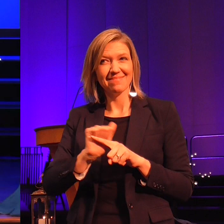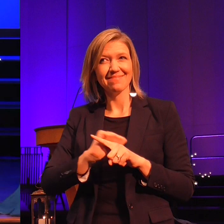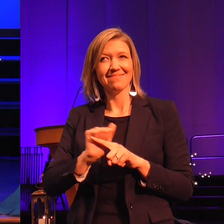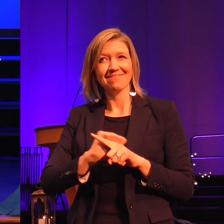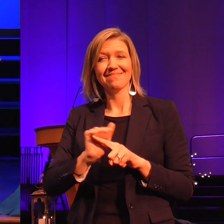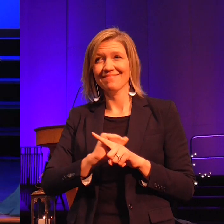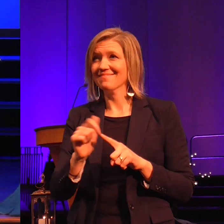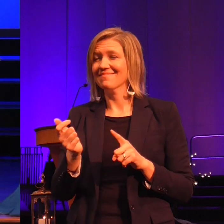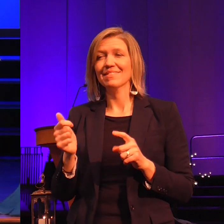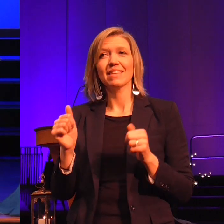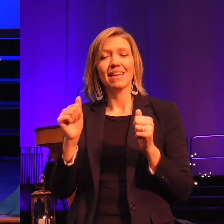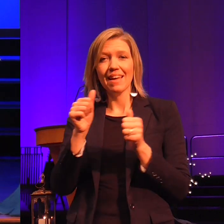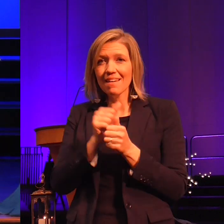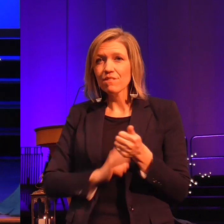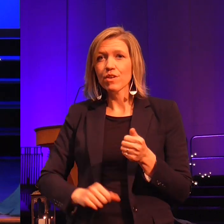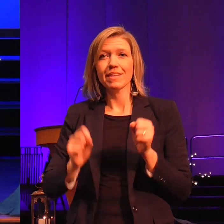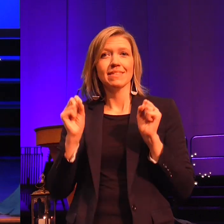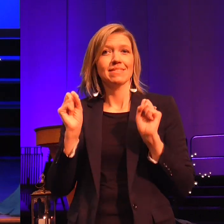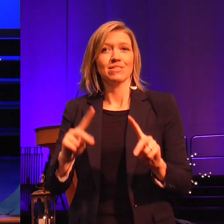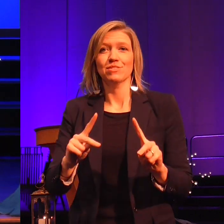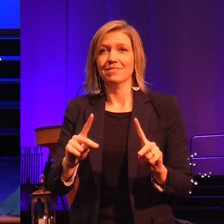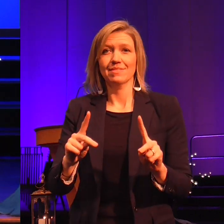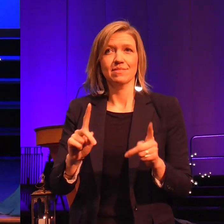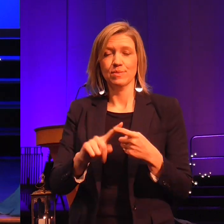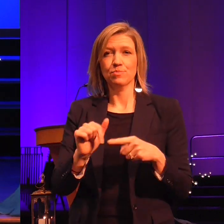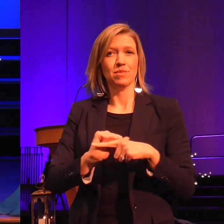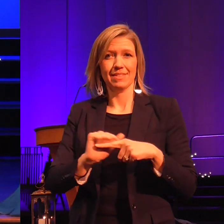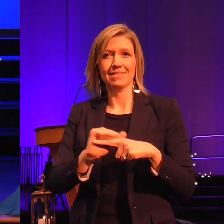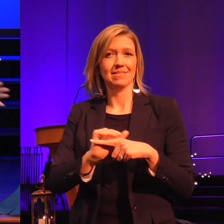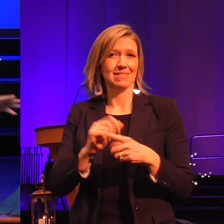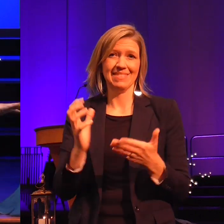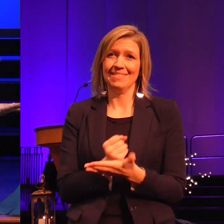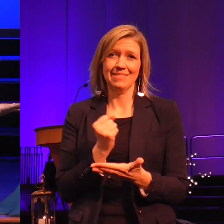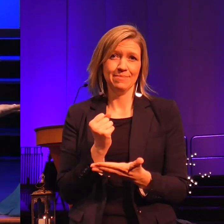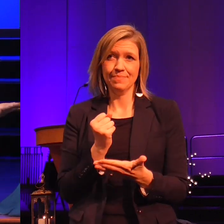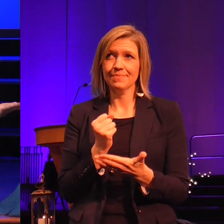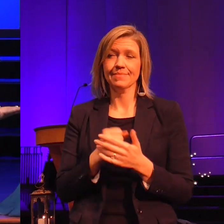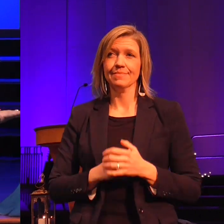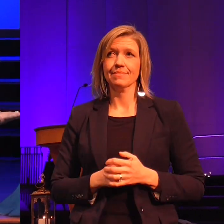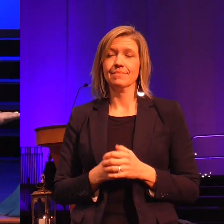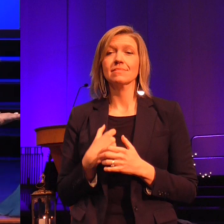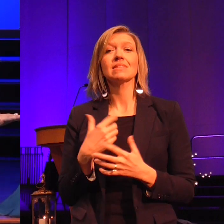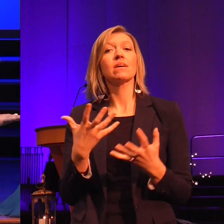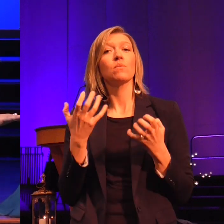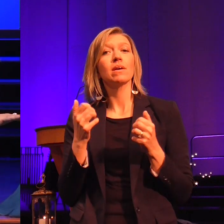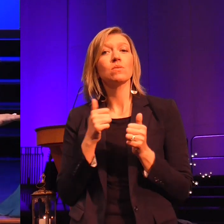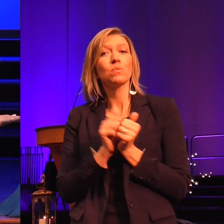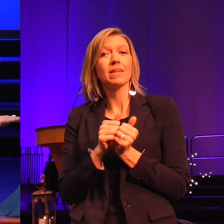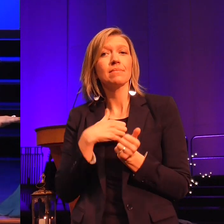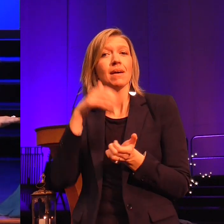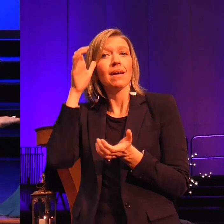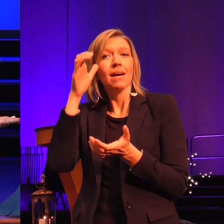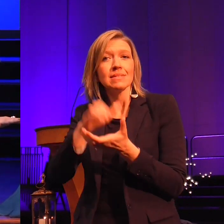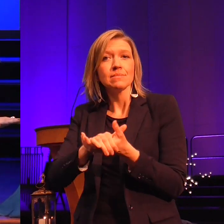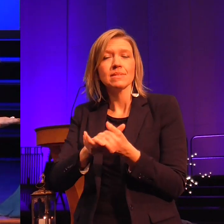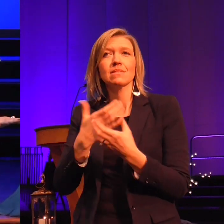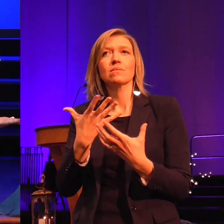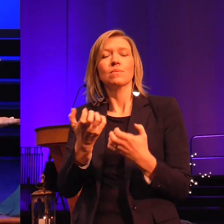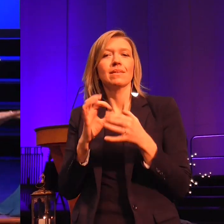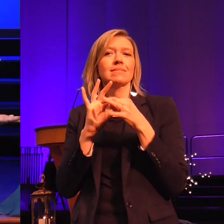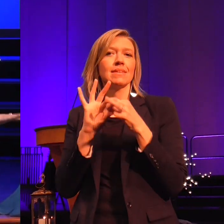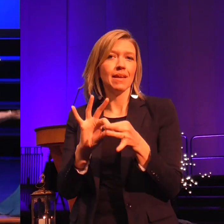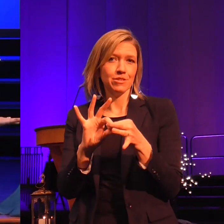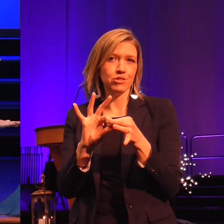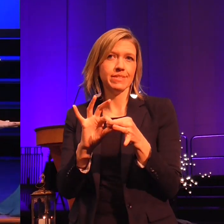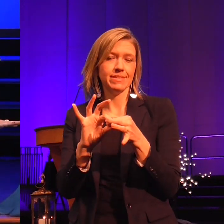Practice. Take every chance we can. Because what I want with my husband is connection.